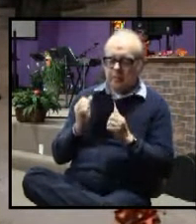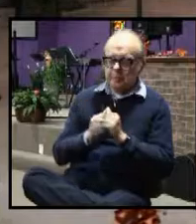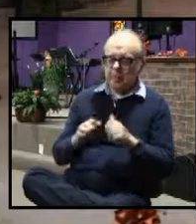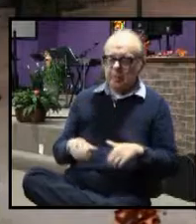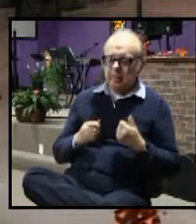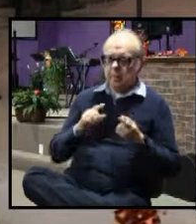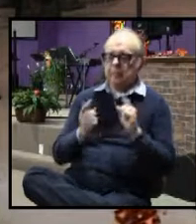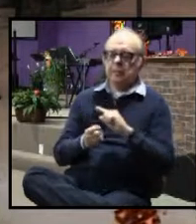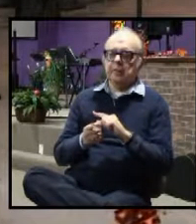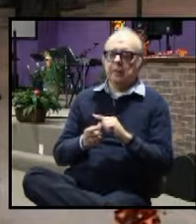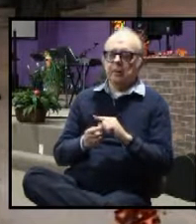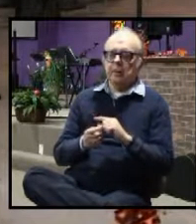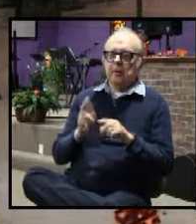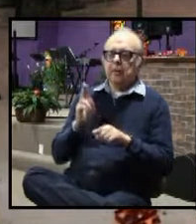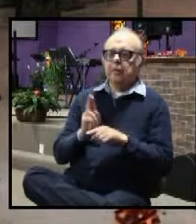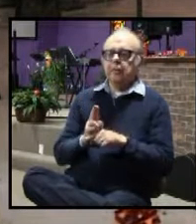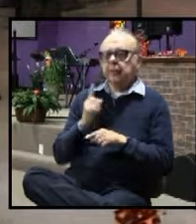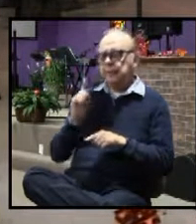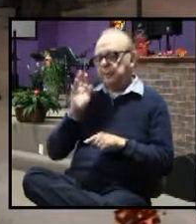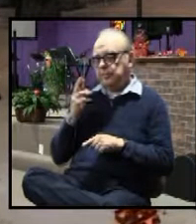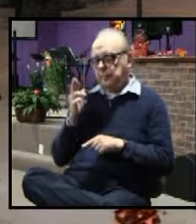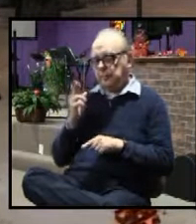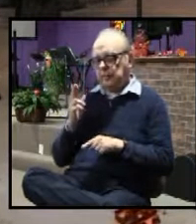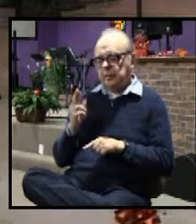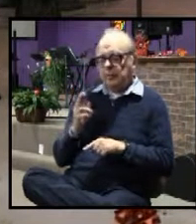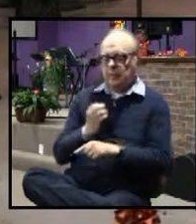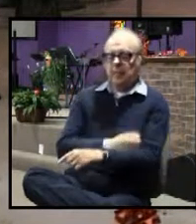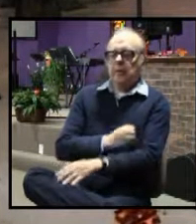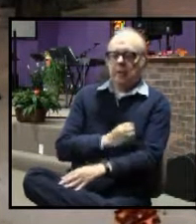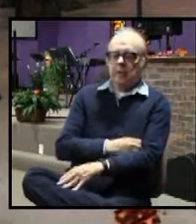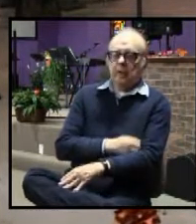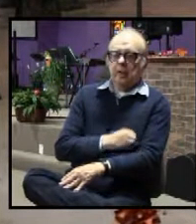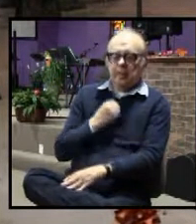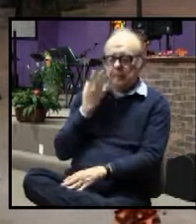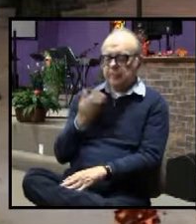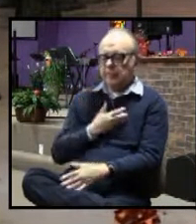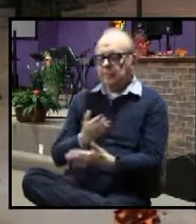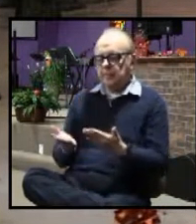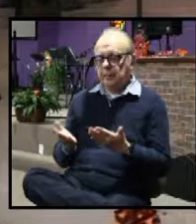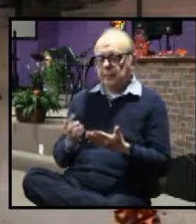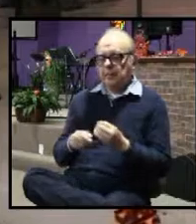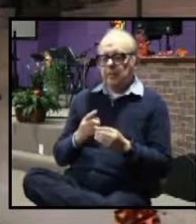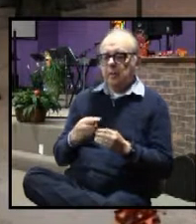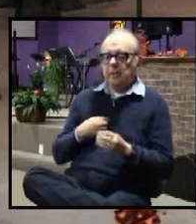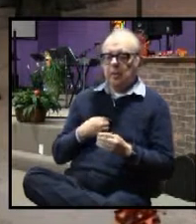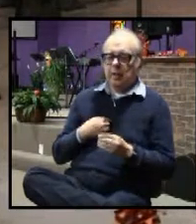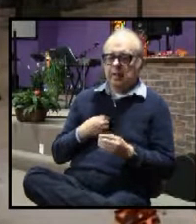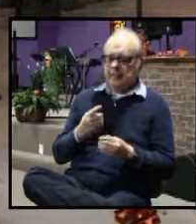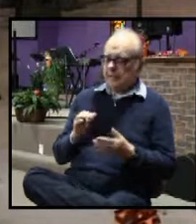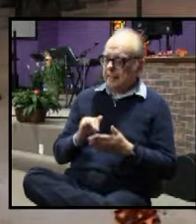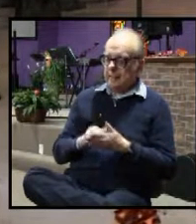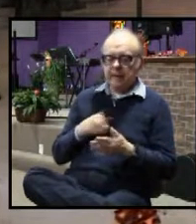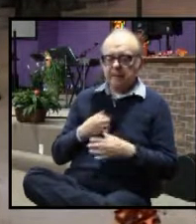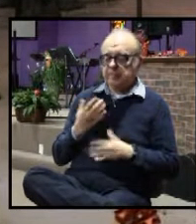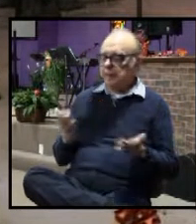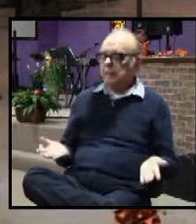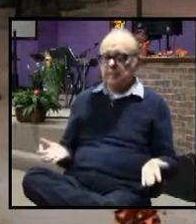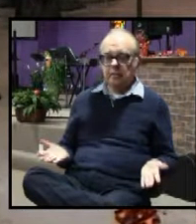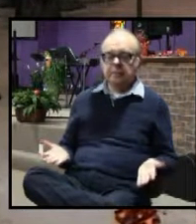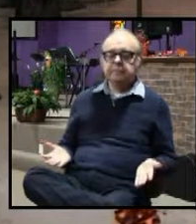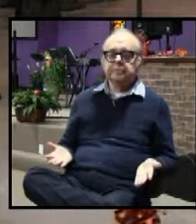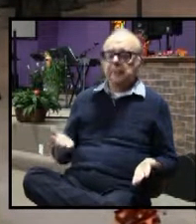I had made in my life and turn them around and use them for his purpose. My drug addiction is kind of an embarrassing thing to talk about sometimes. However, it's me. It's